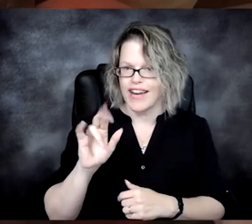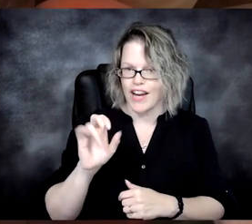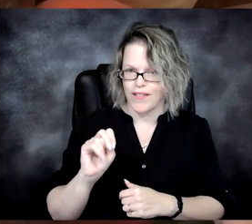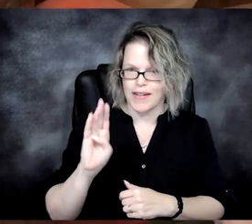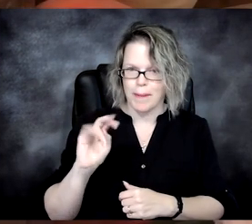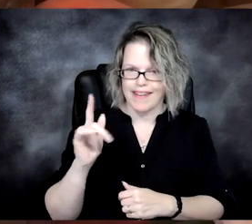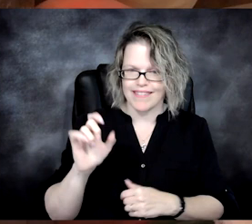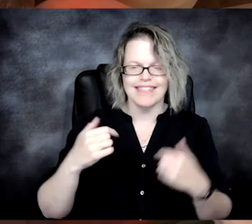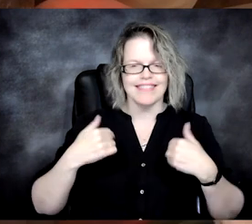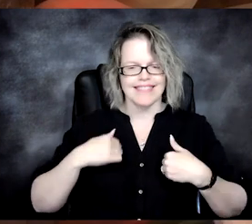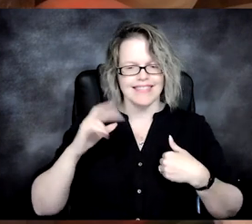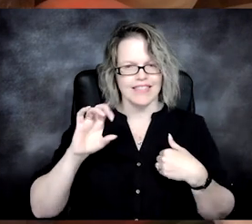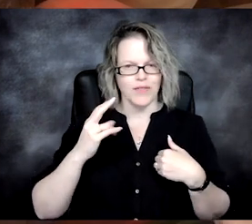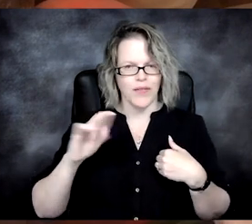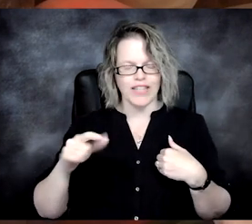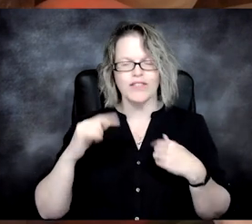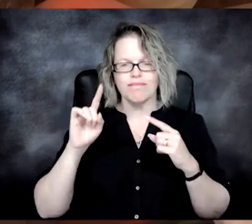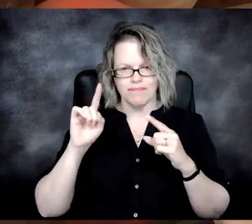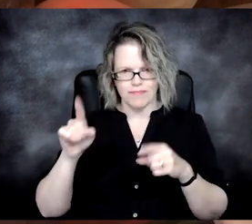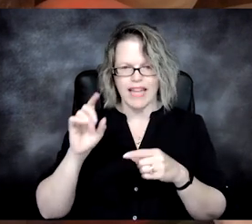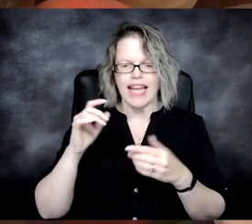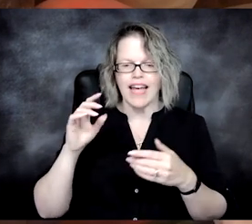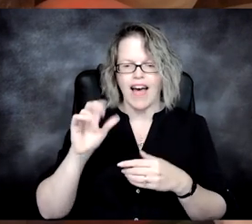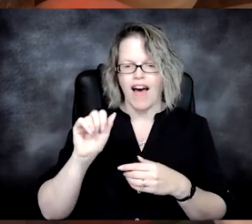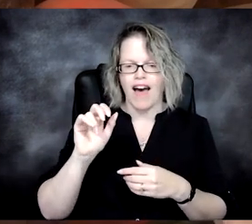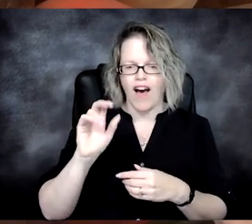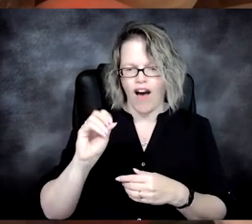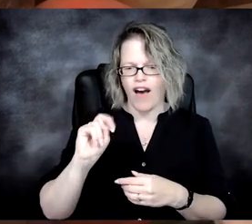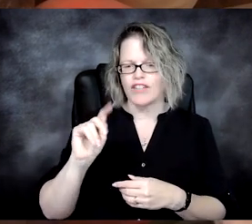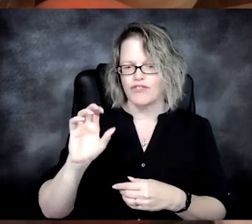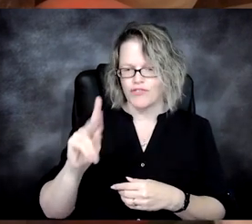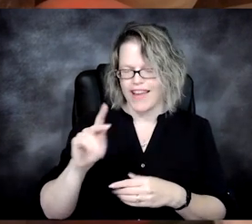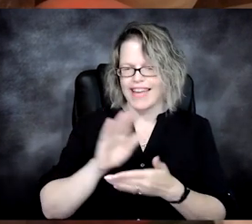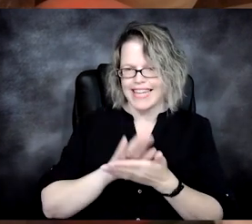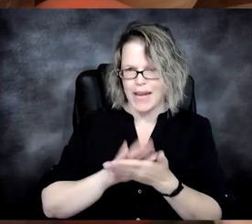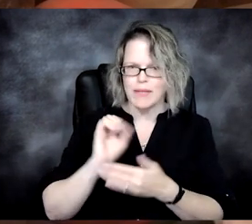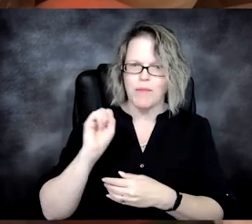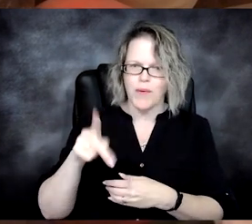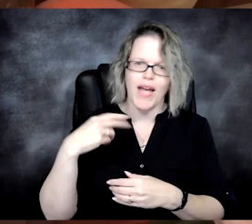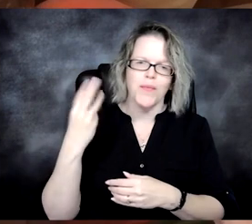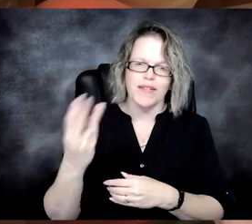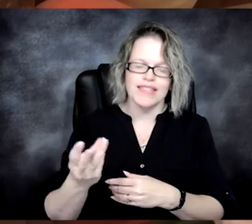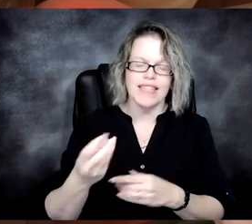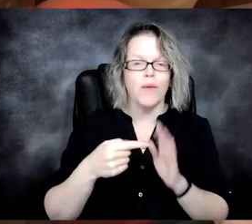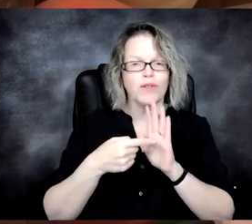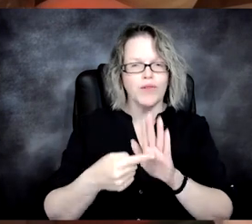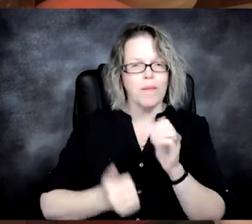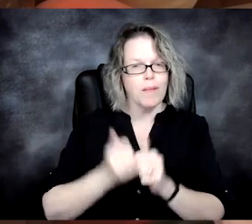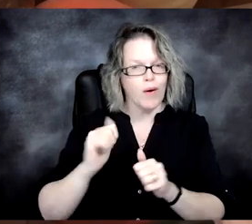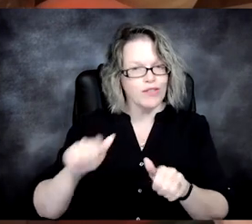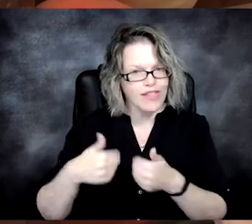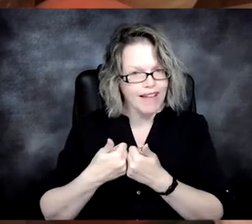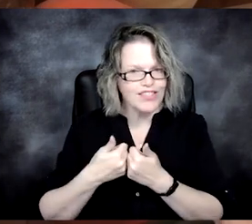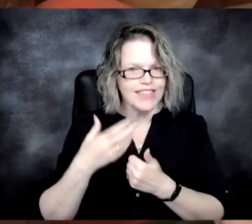Hi, I'm Rachel Peterson. I go to On Track Academy in Spokane, Washington. And today I'll be showing you my most challenging